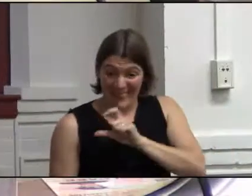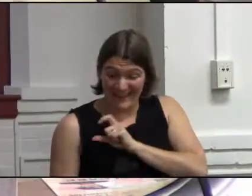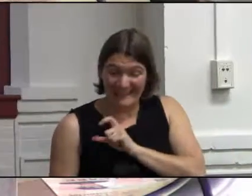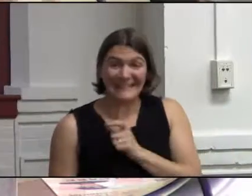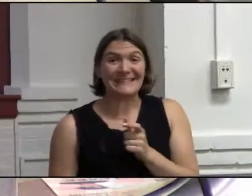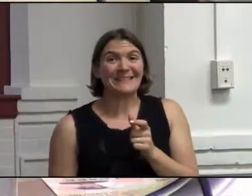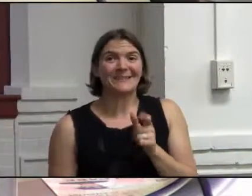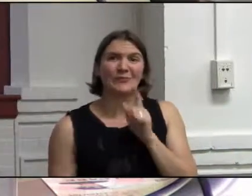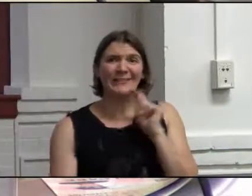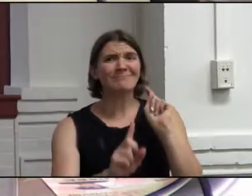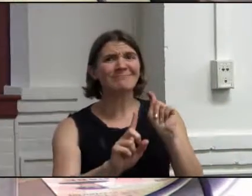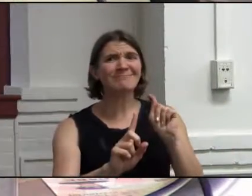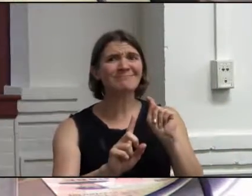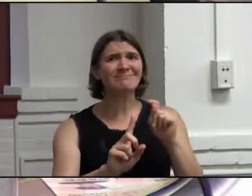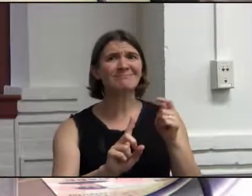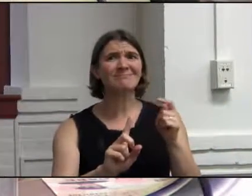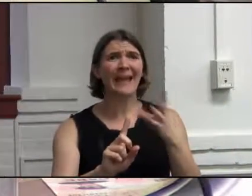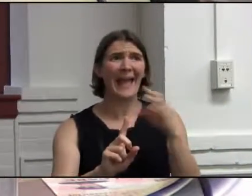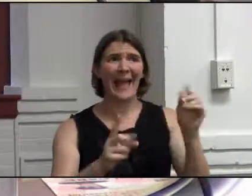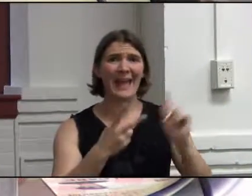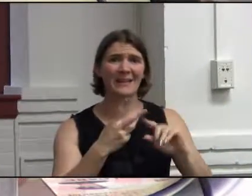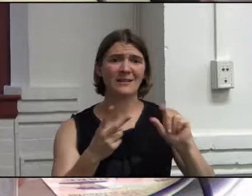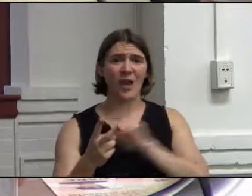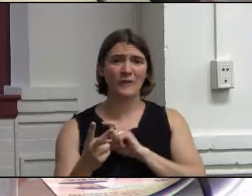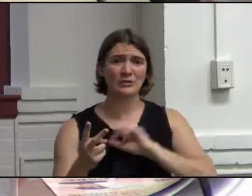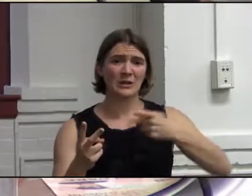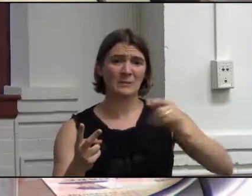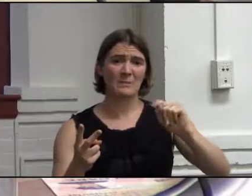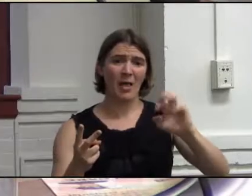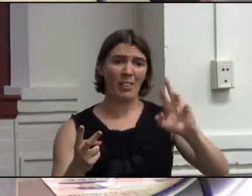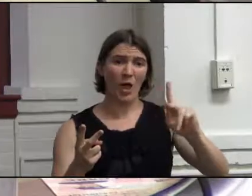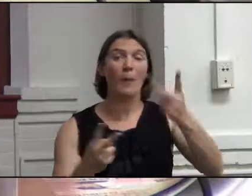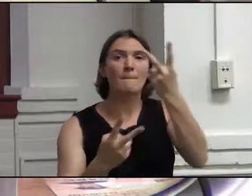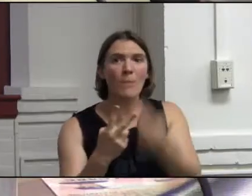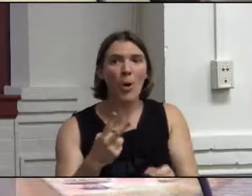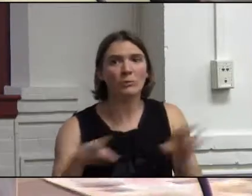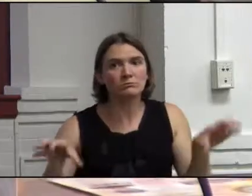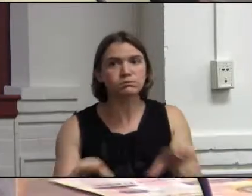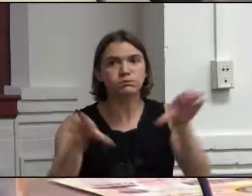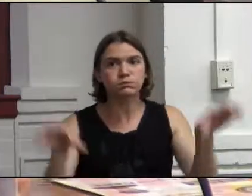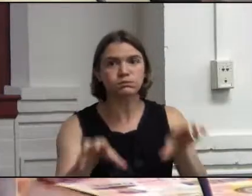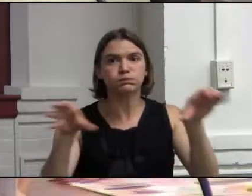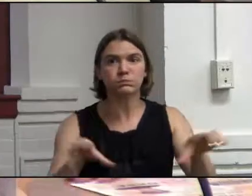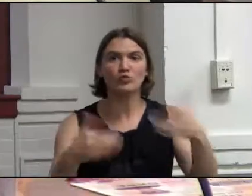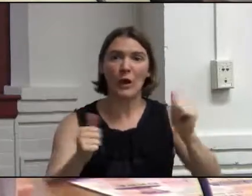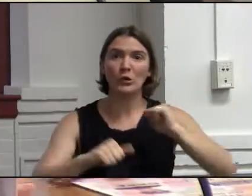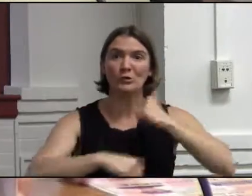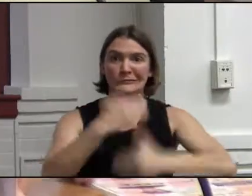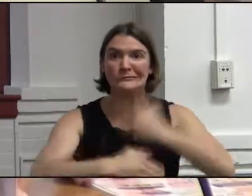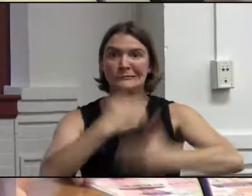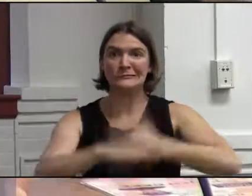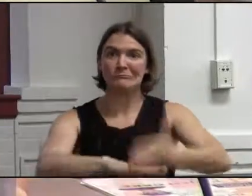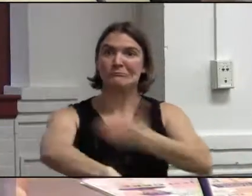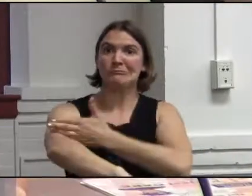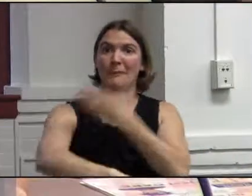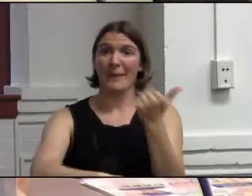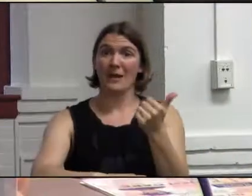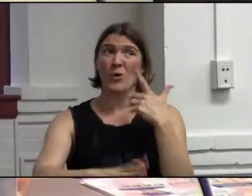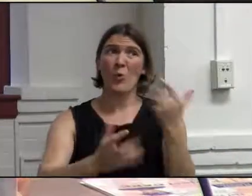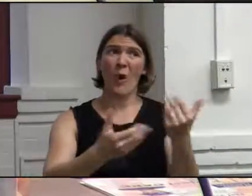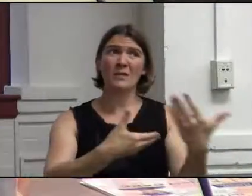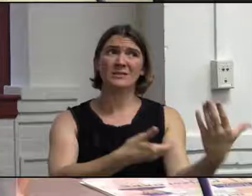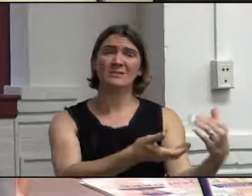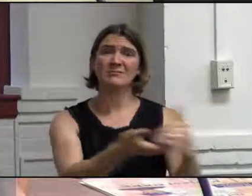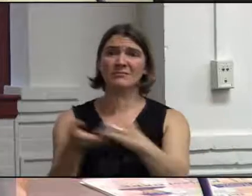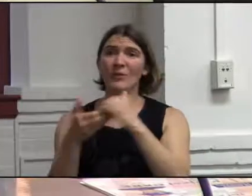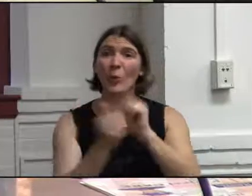really Officer Petlock, who's been doing enormous amount of work on this, would really like the community